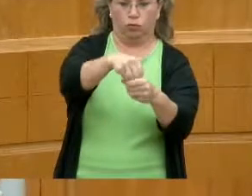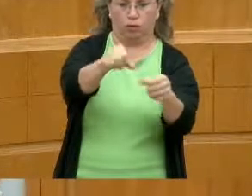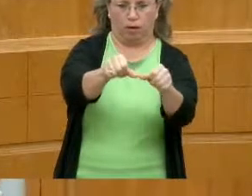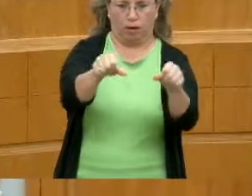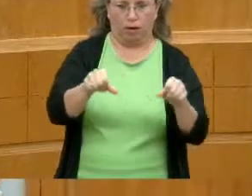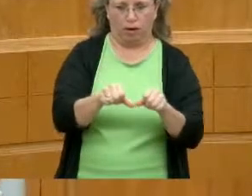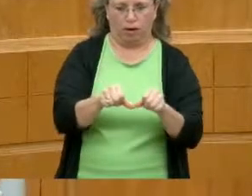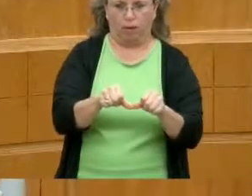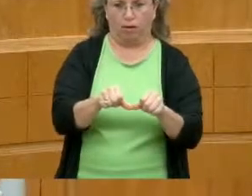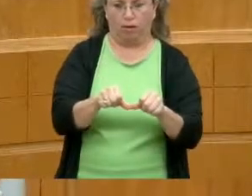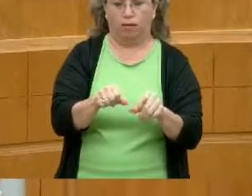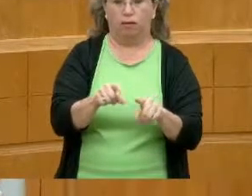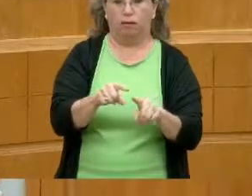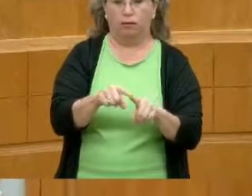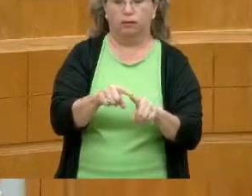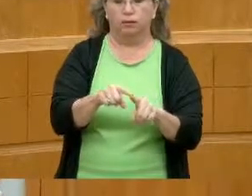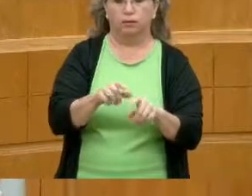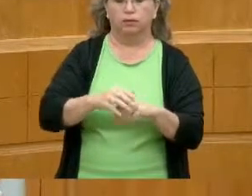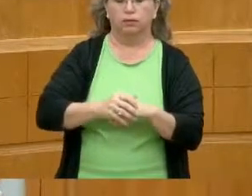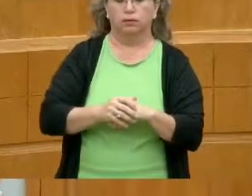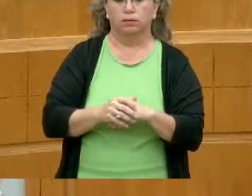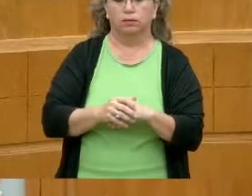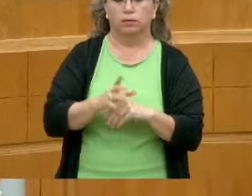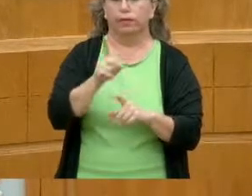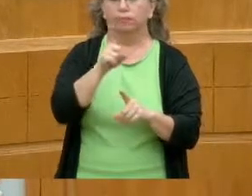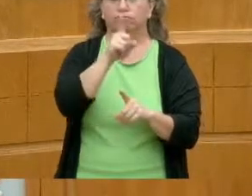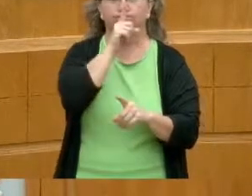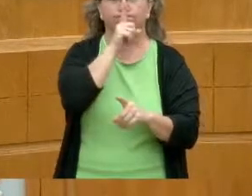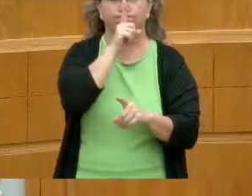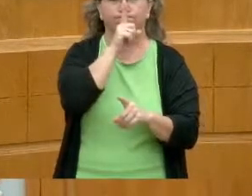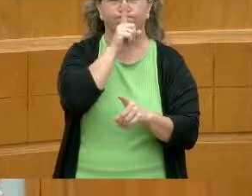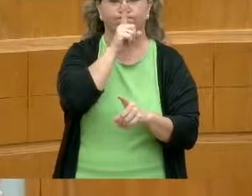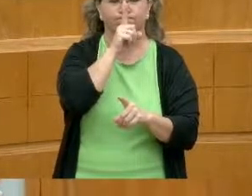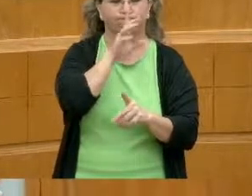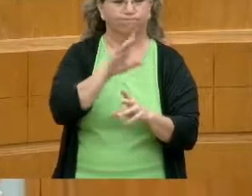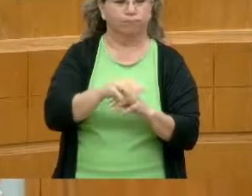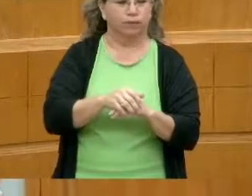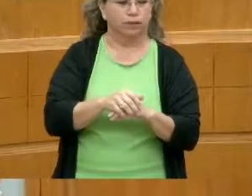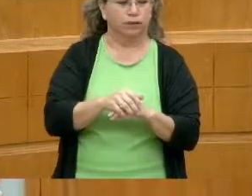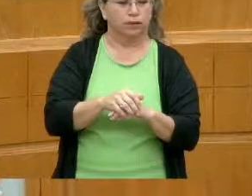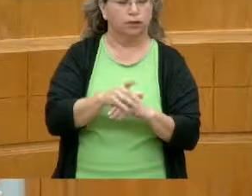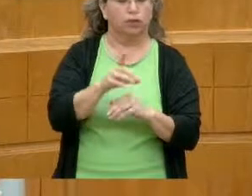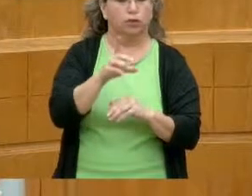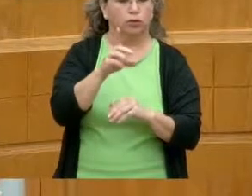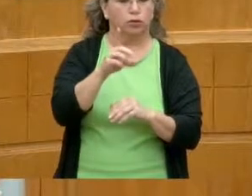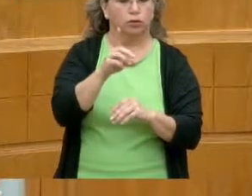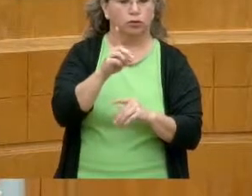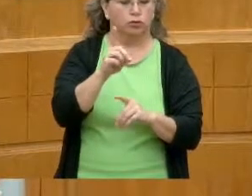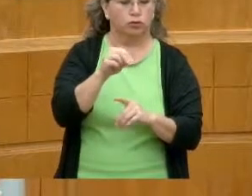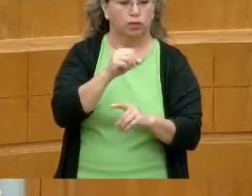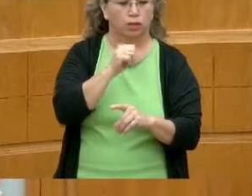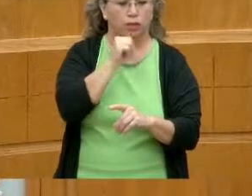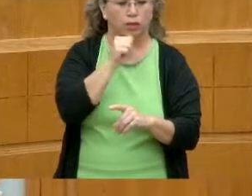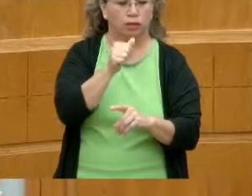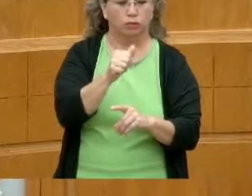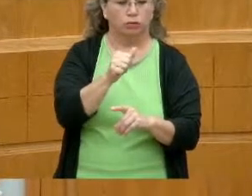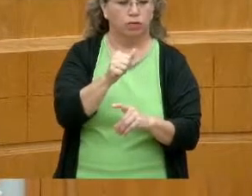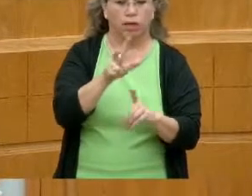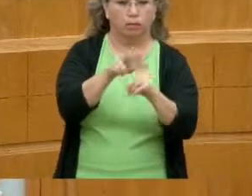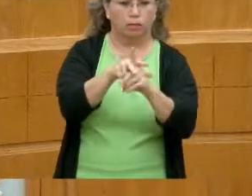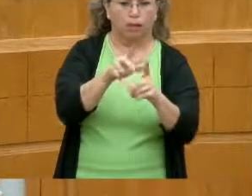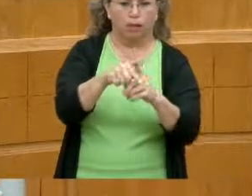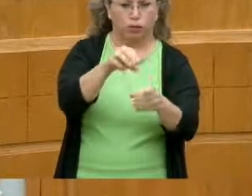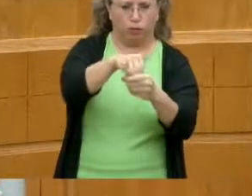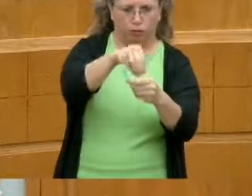but they do. Let me see. They do not apply to indoor areas to maintain